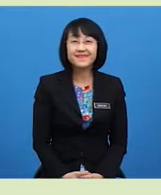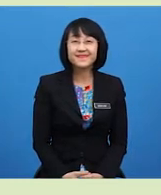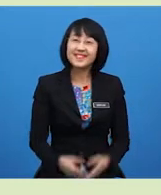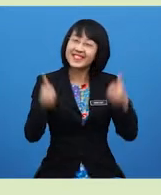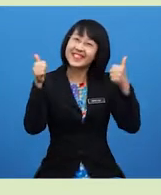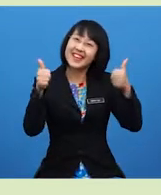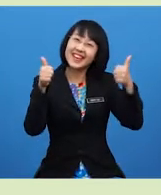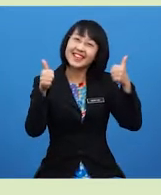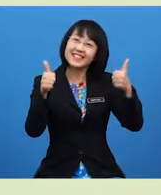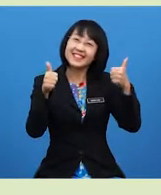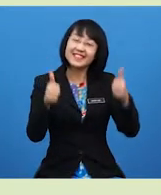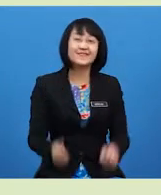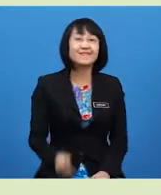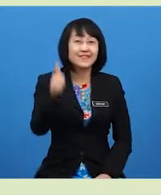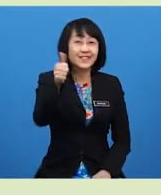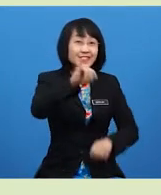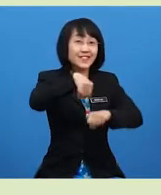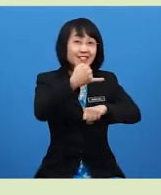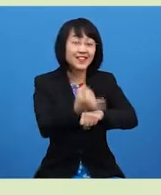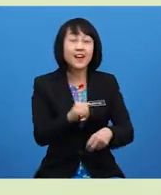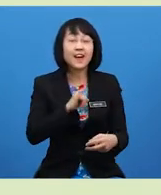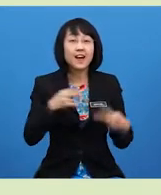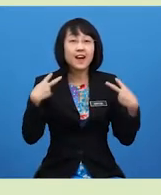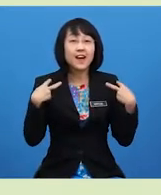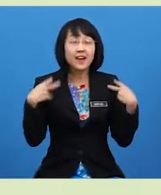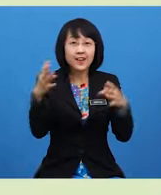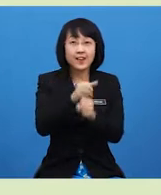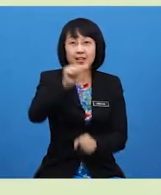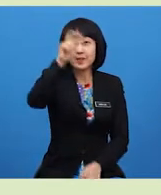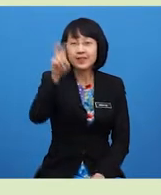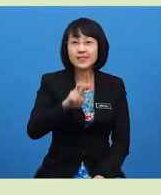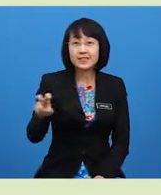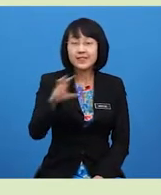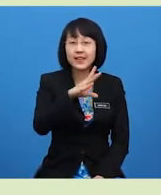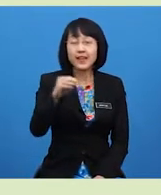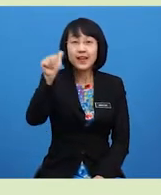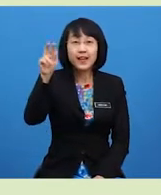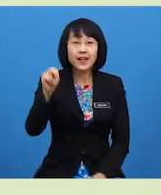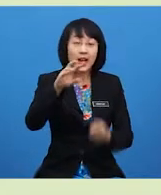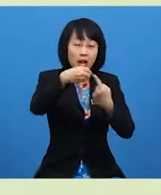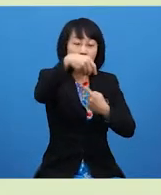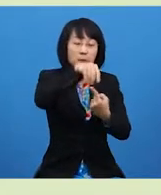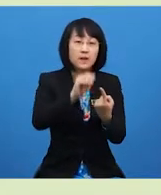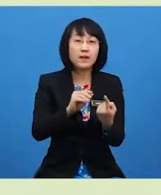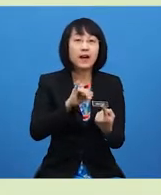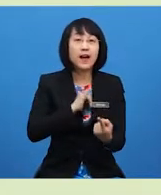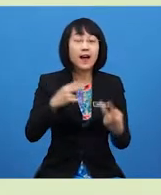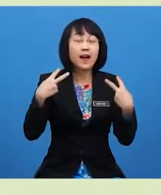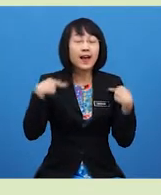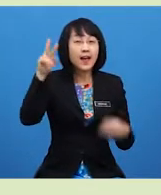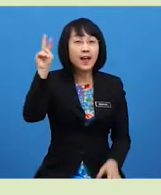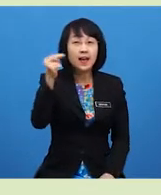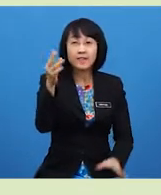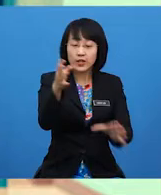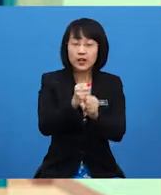Oh yes! Good job! I've got a pizza and an apple. I haven't got a